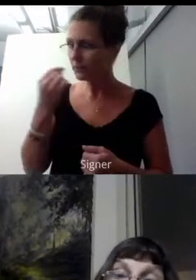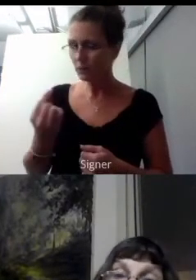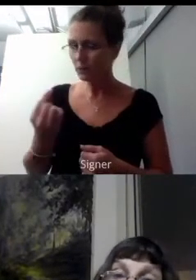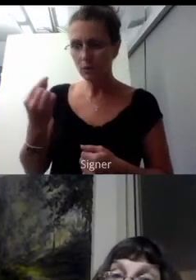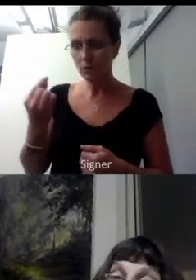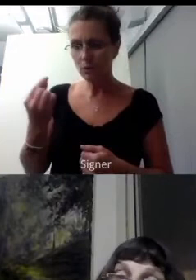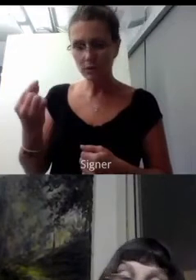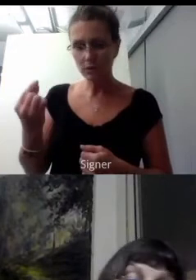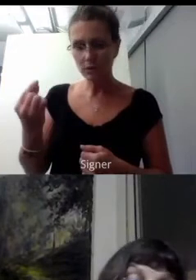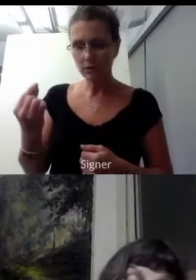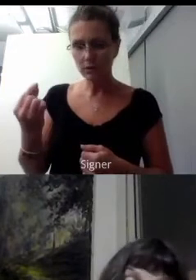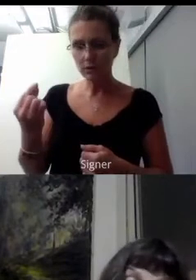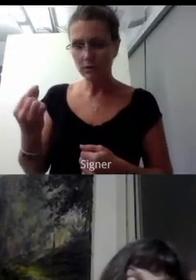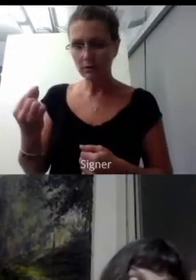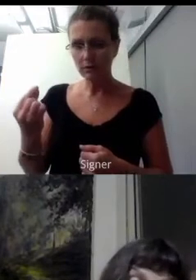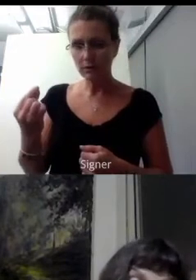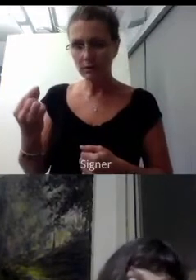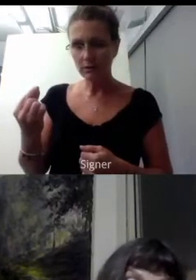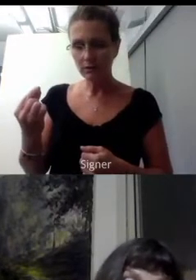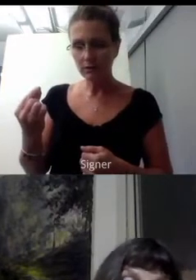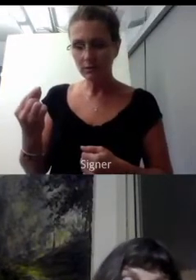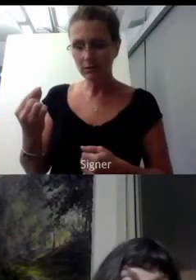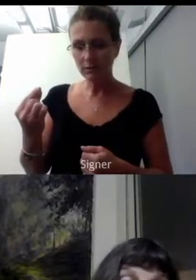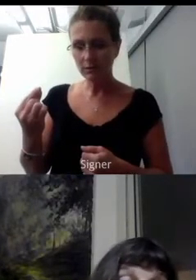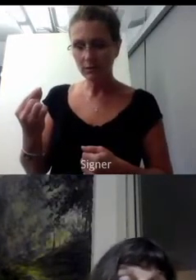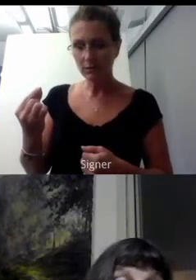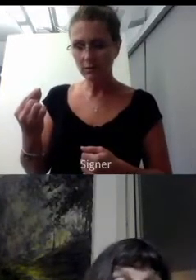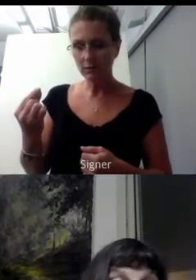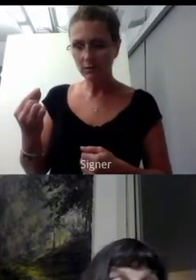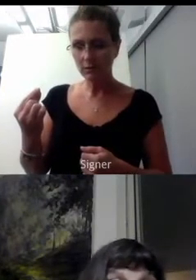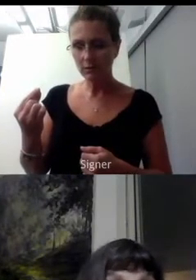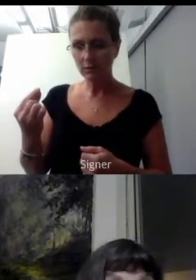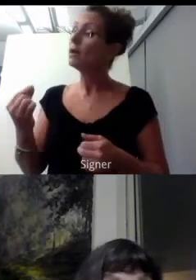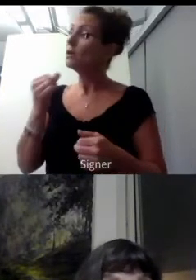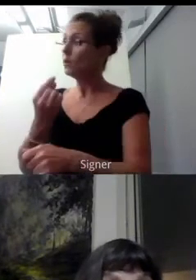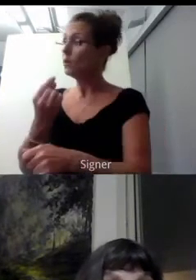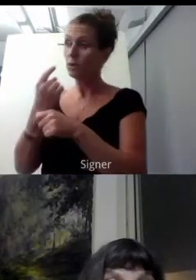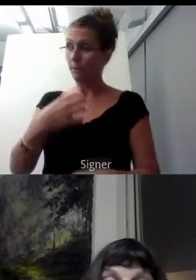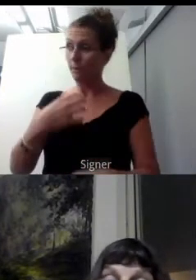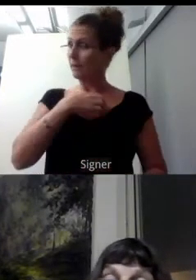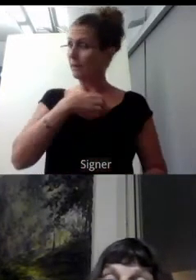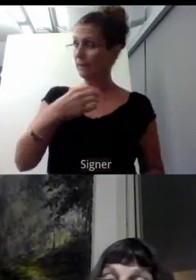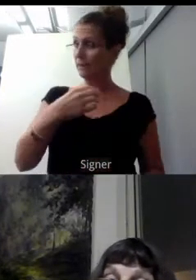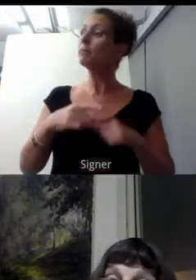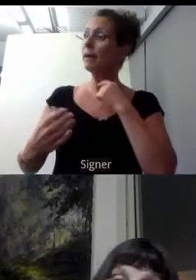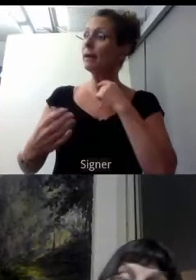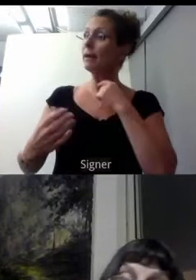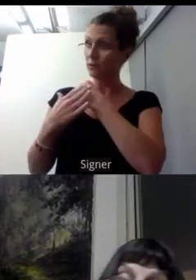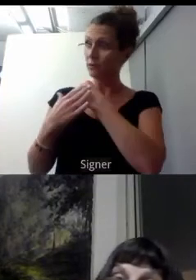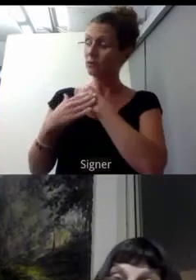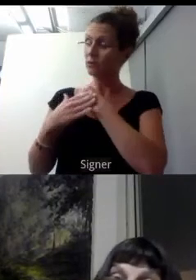also to consult how to make a place accessible, and